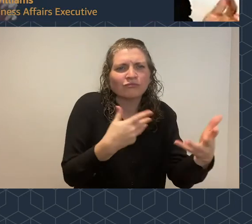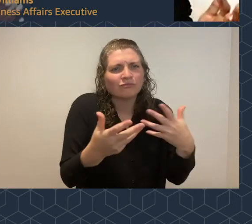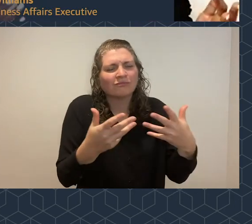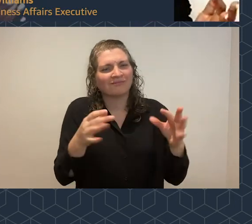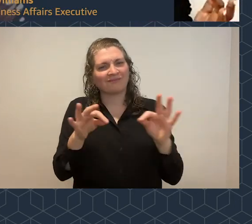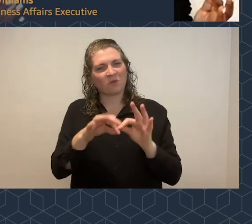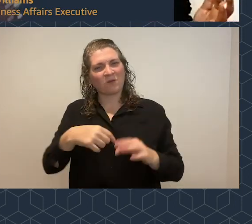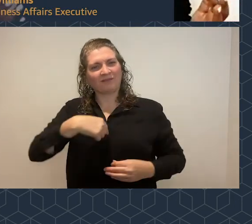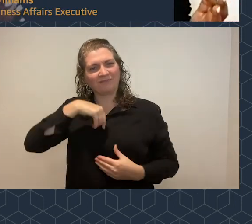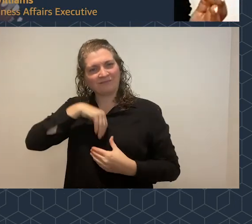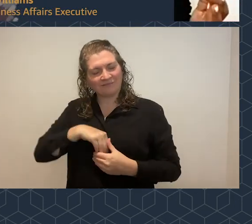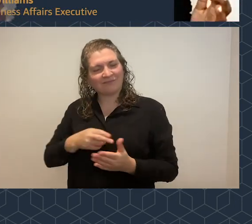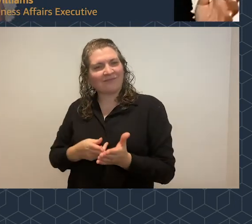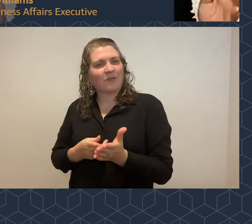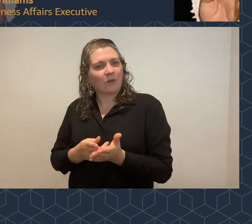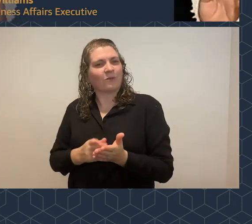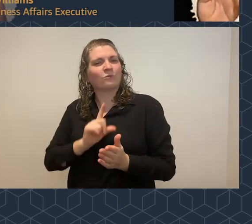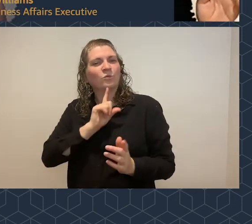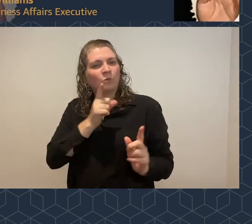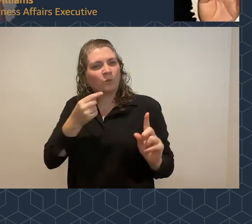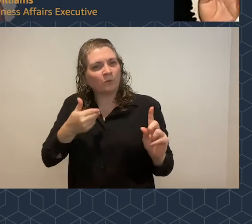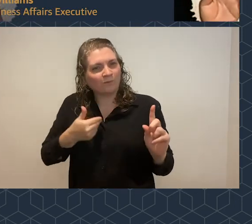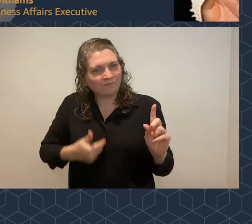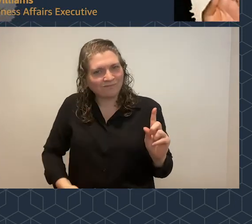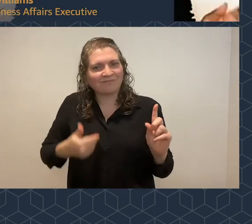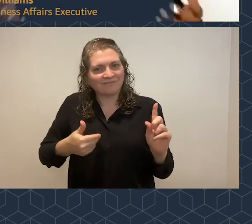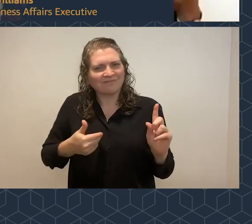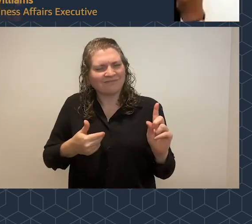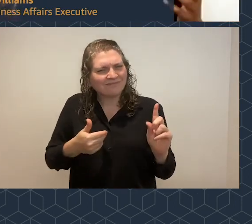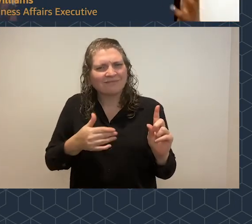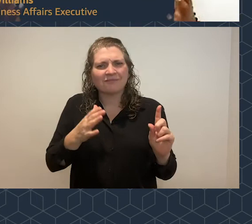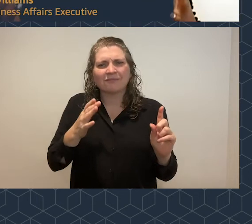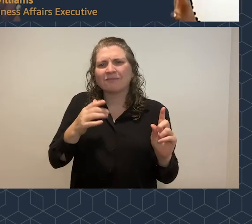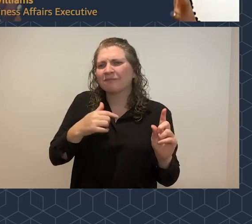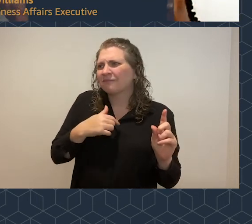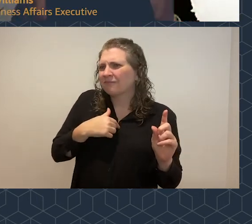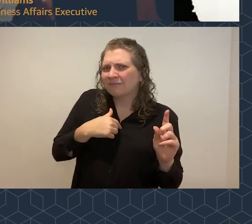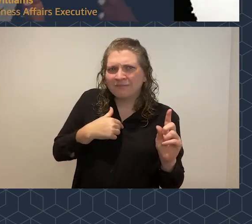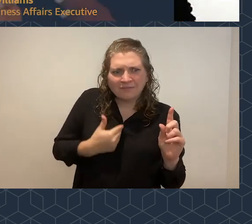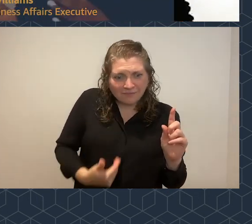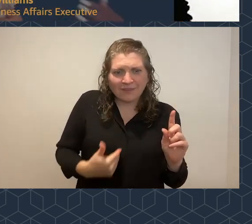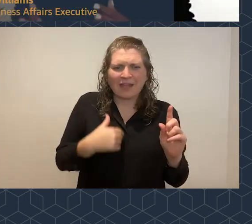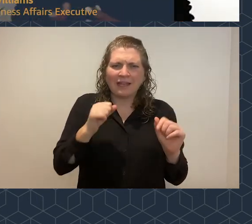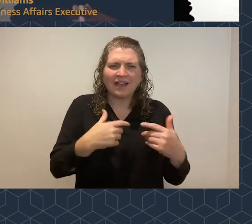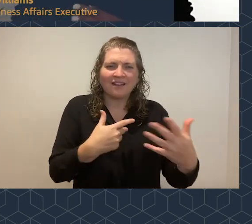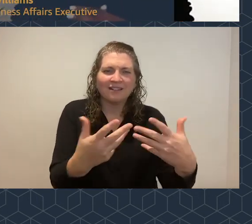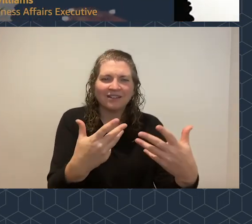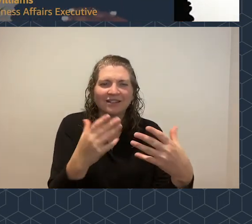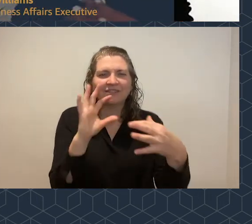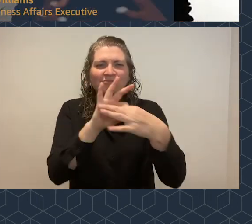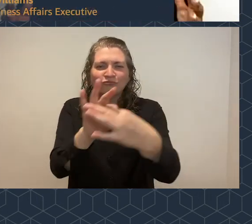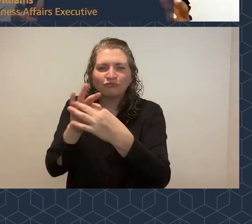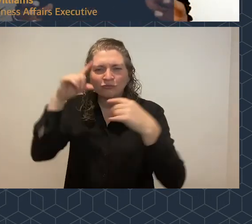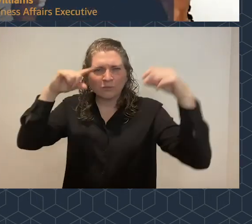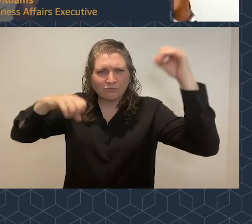the diversity that helps, especially in terms of innovation. We'd be doing the same thing, and it would limit